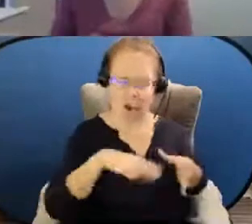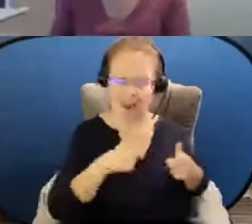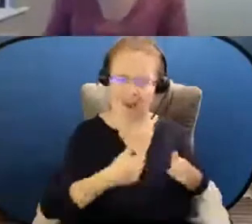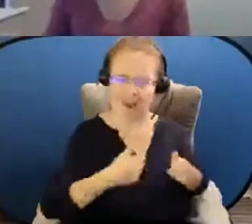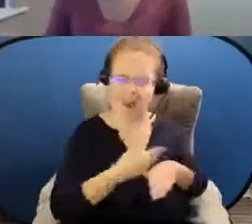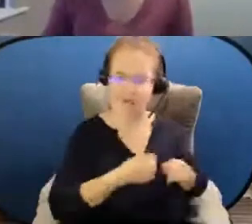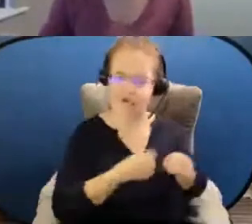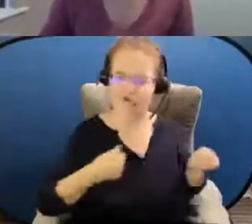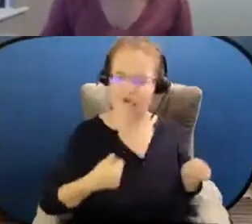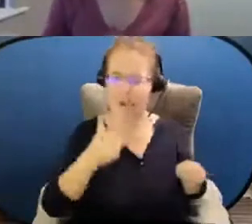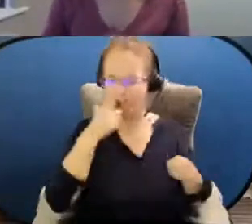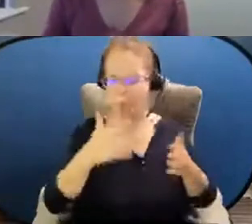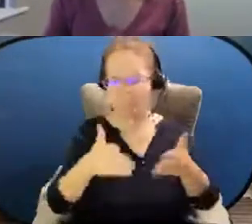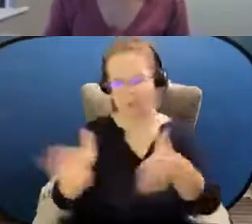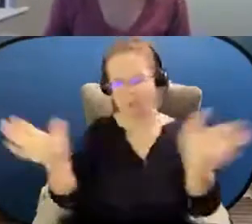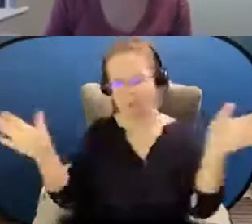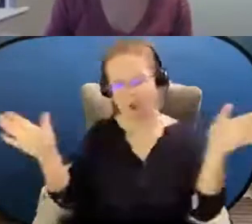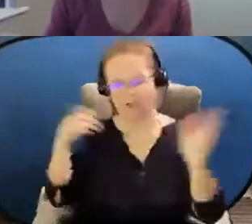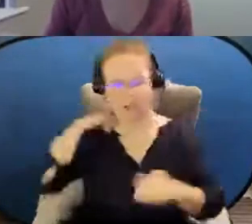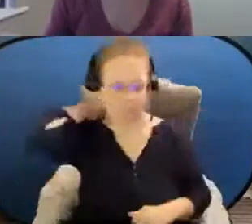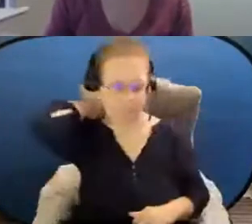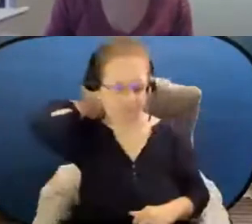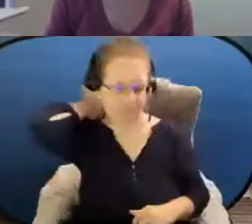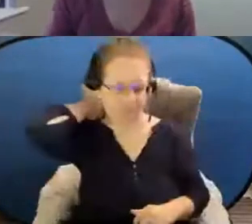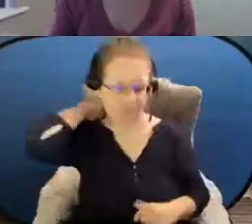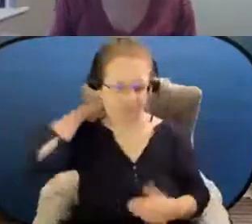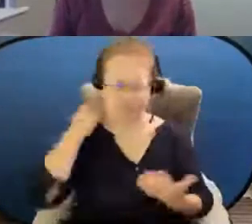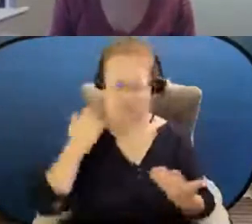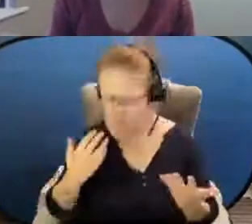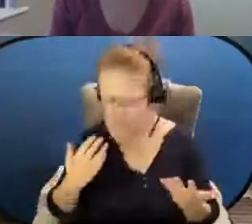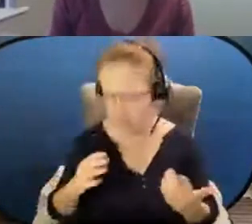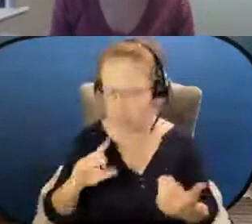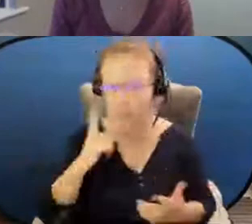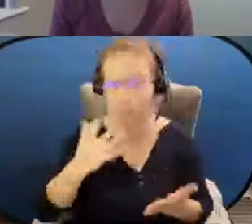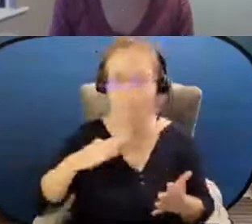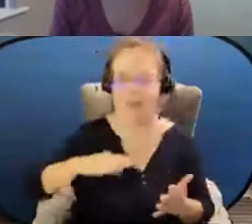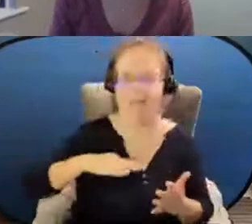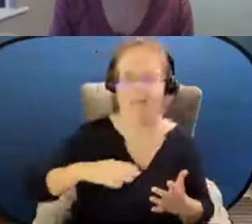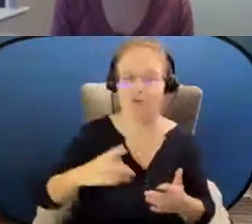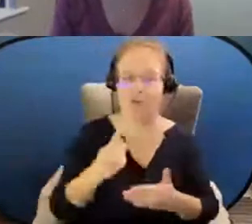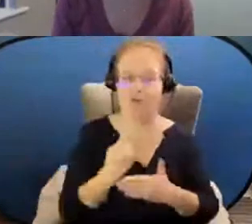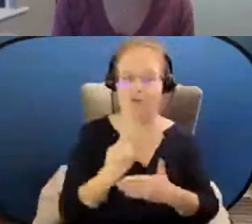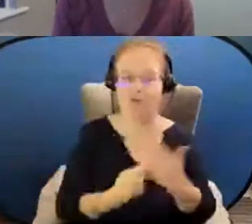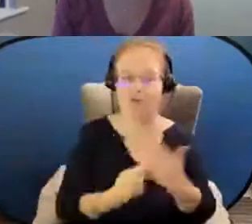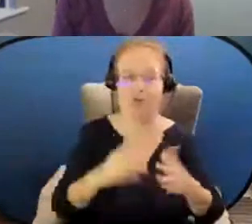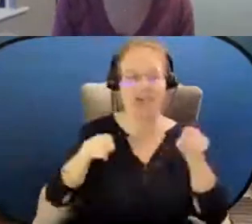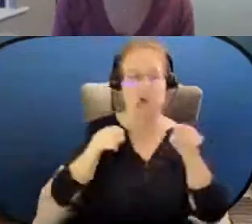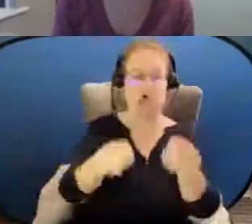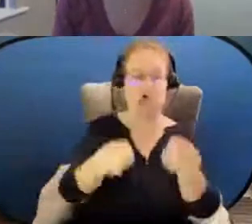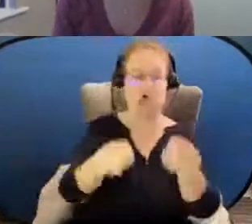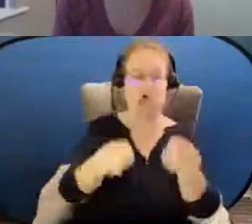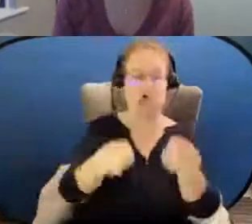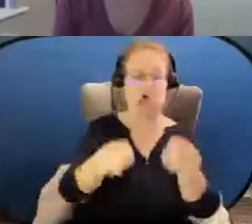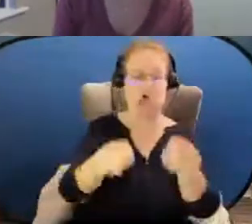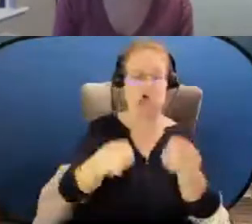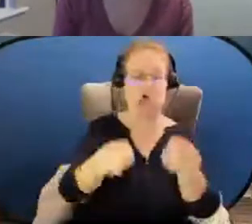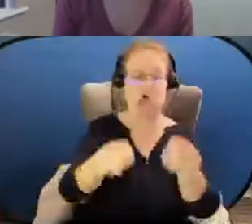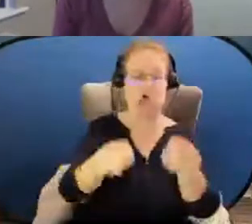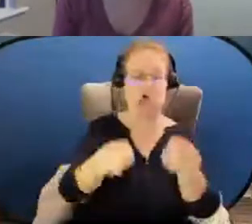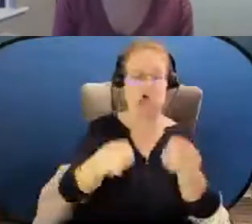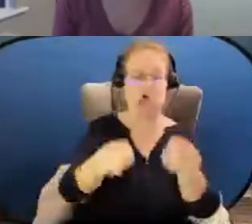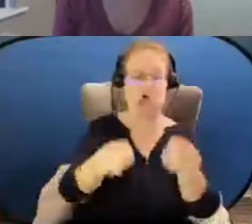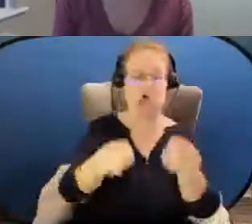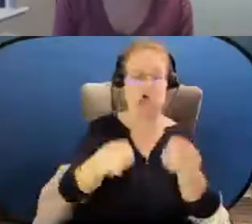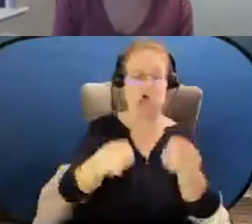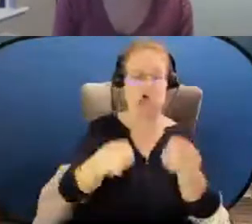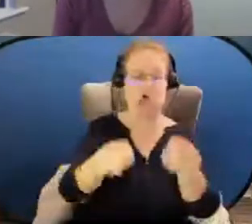industry that could be, you know, people could help us with, or it would be beneficial to you, not just saying that you need help, but is there anything where you